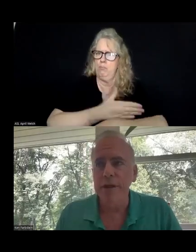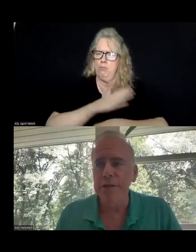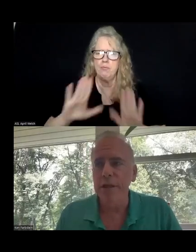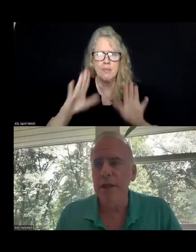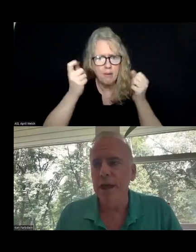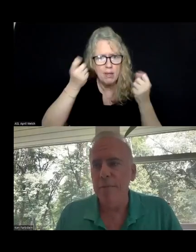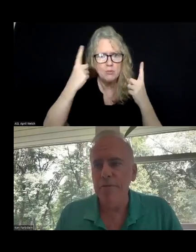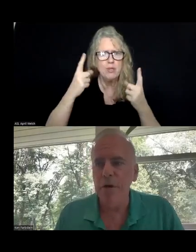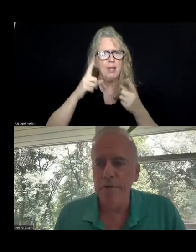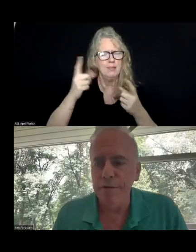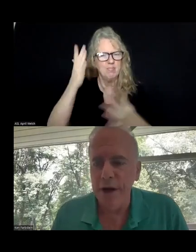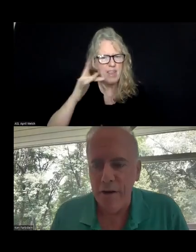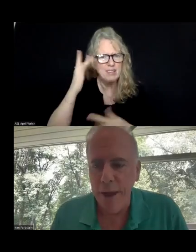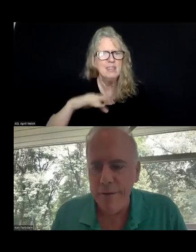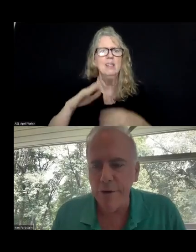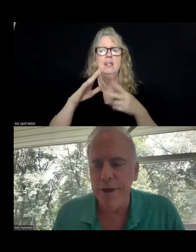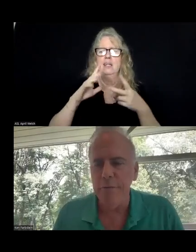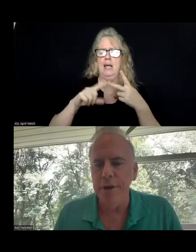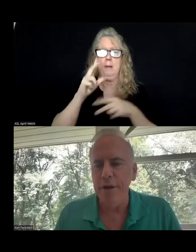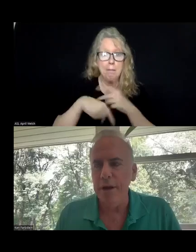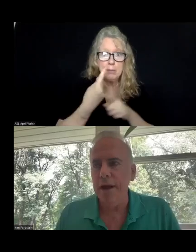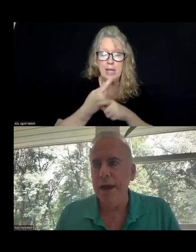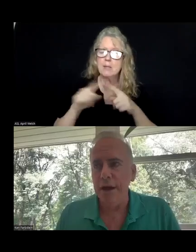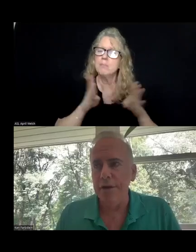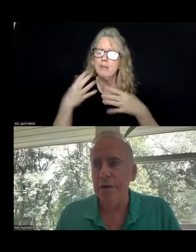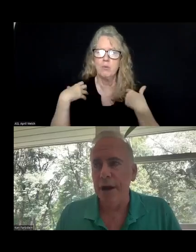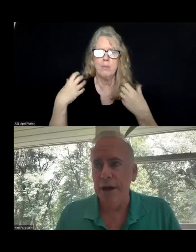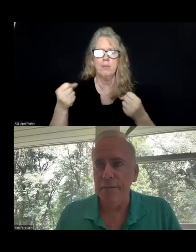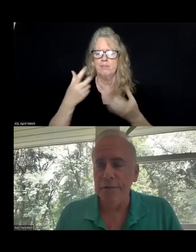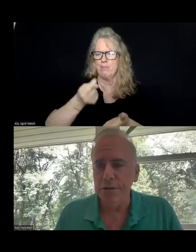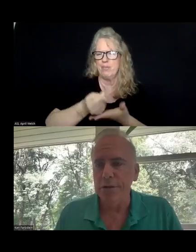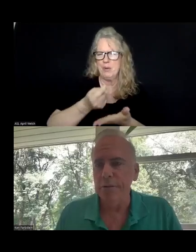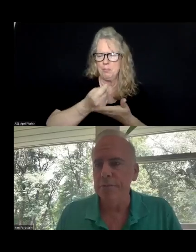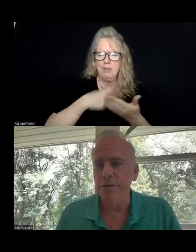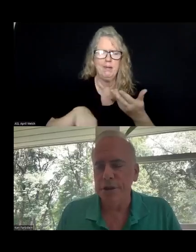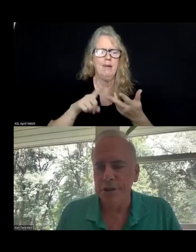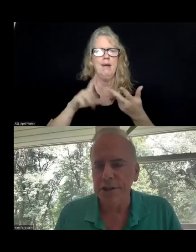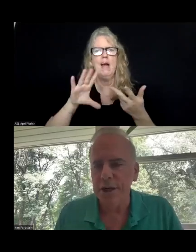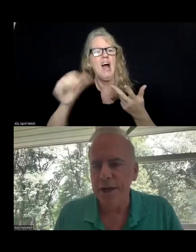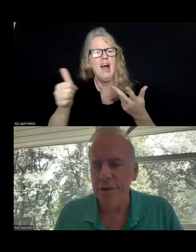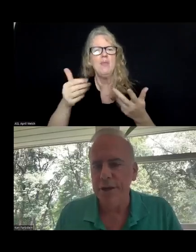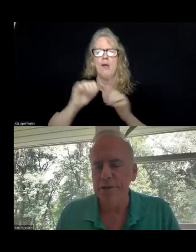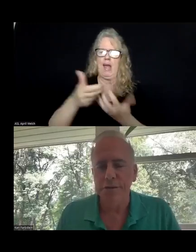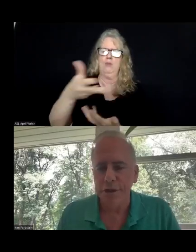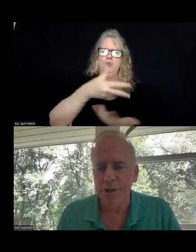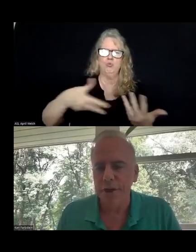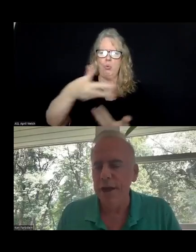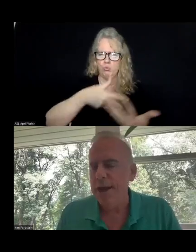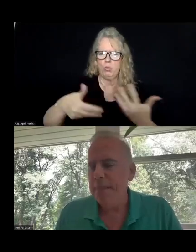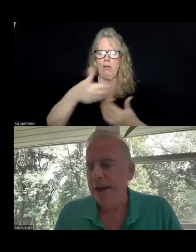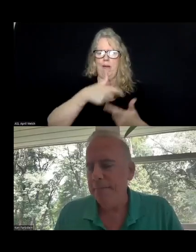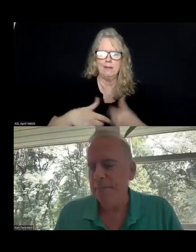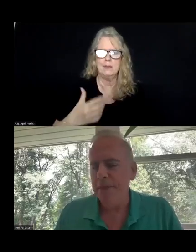the illness, of cognitive behavioral therapy, and other and socialization kinds of things,